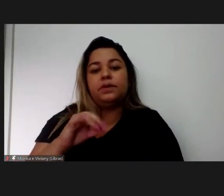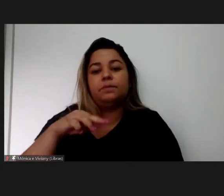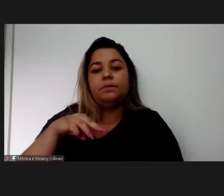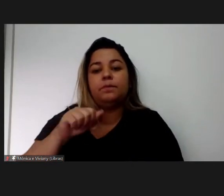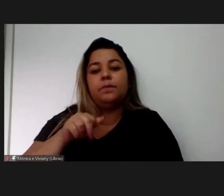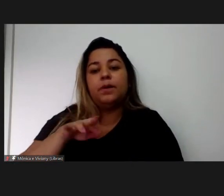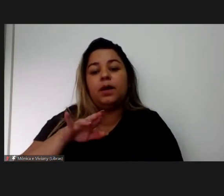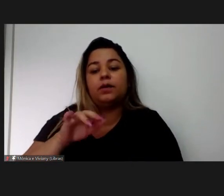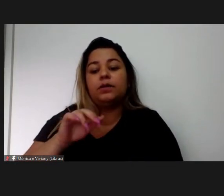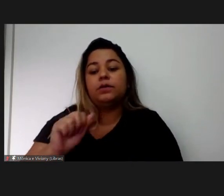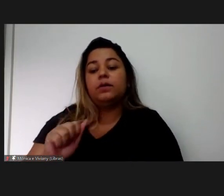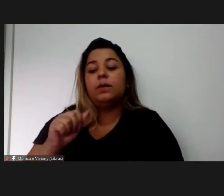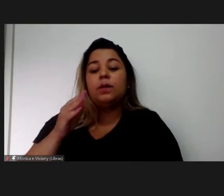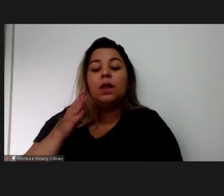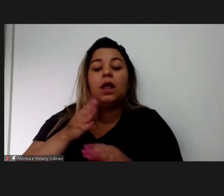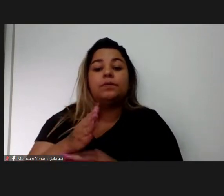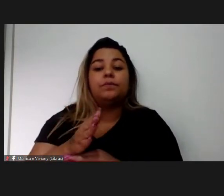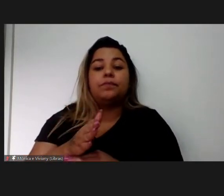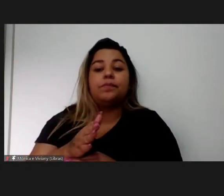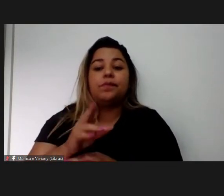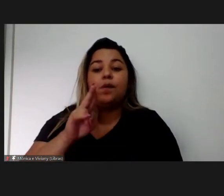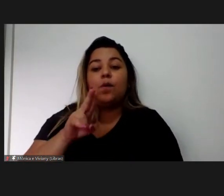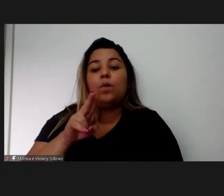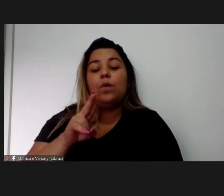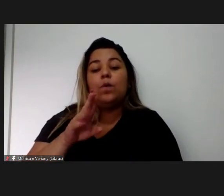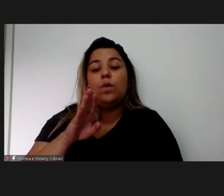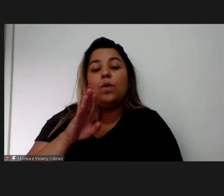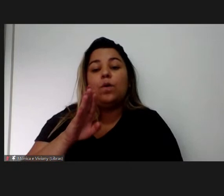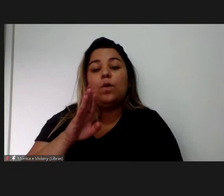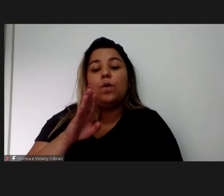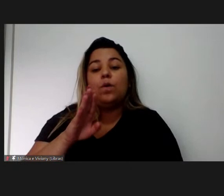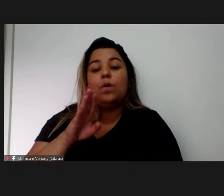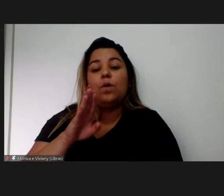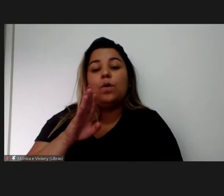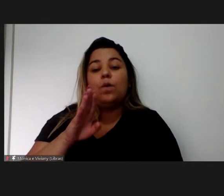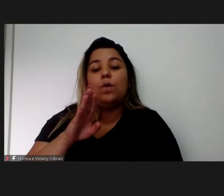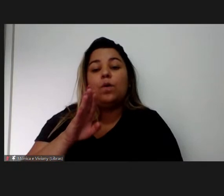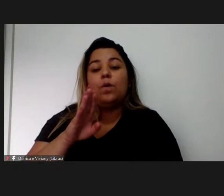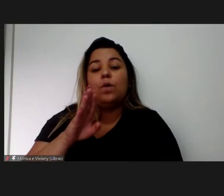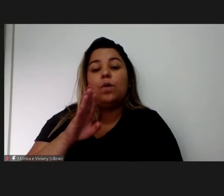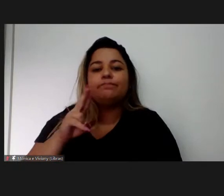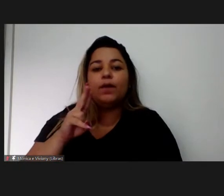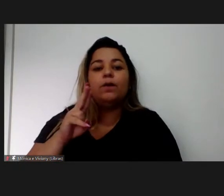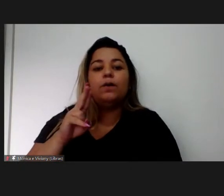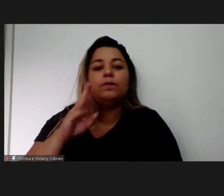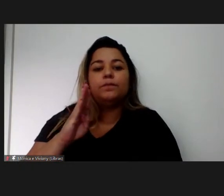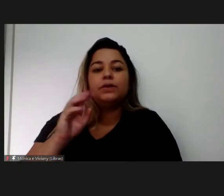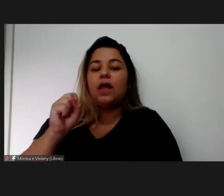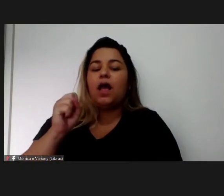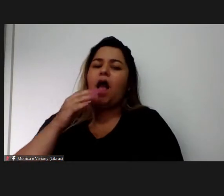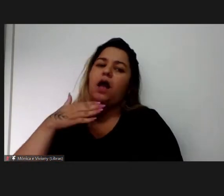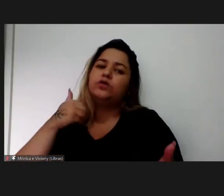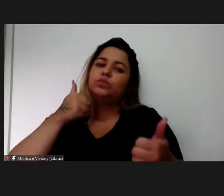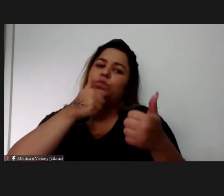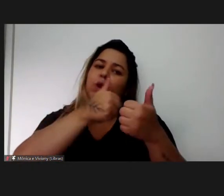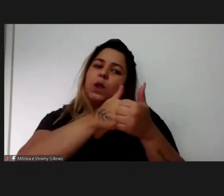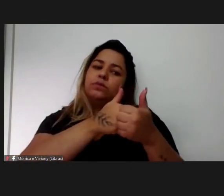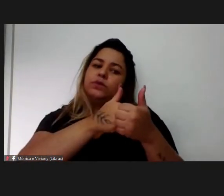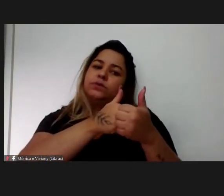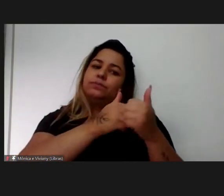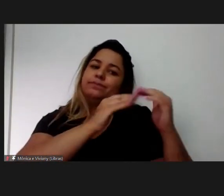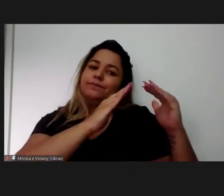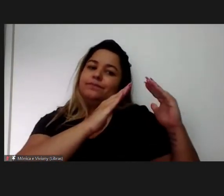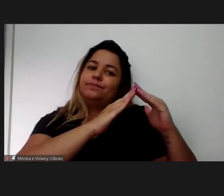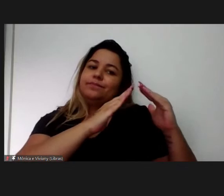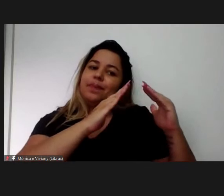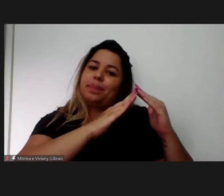that is, it is the door, the beginning door, let's say. It is the basic attention, basic that is next to